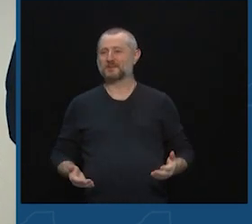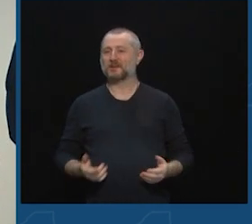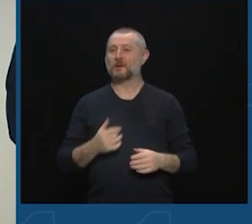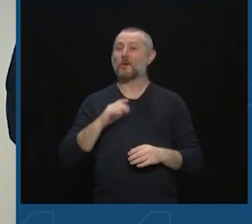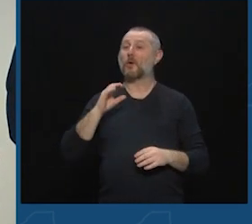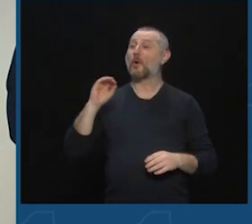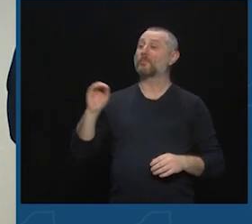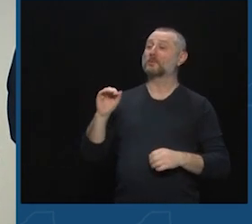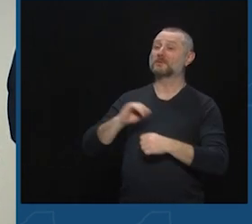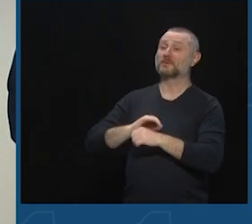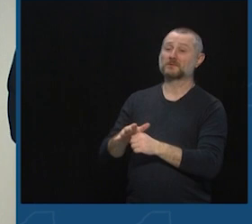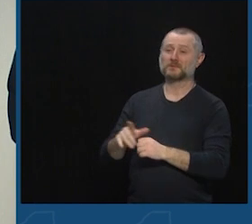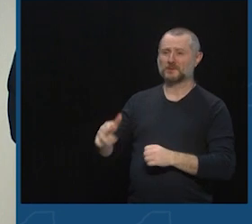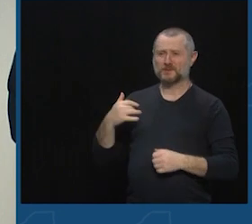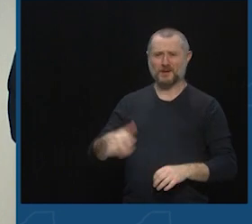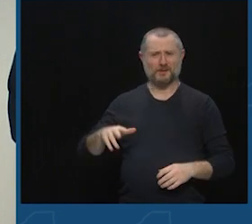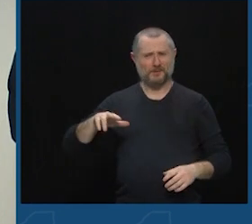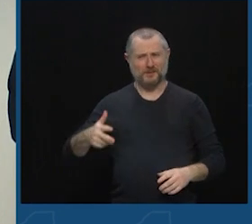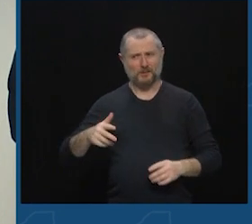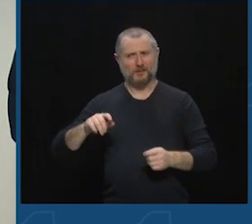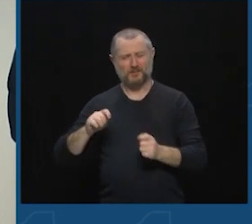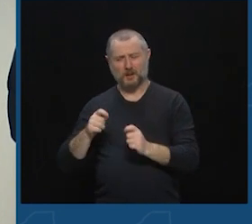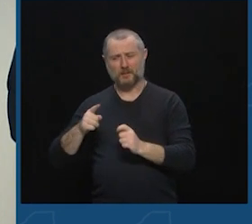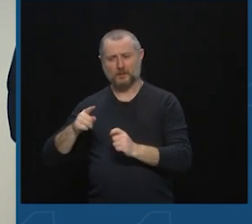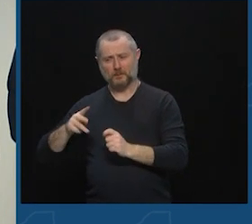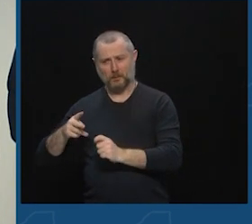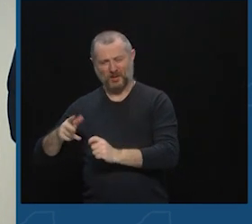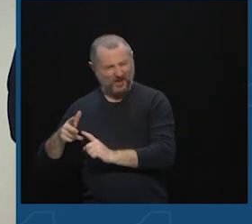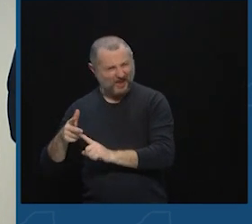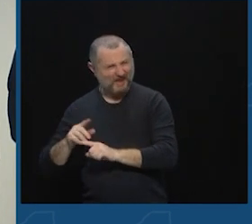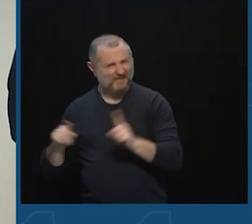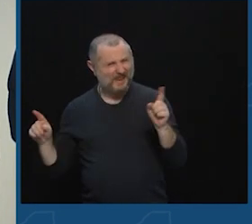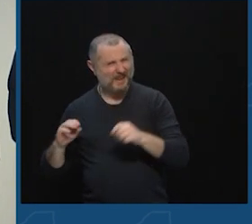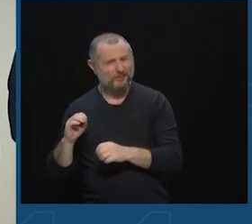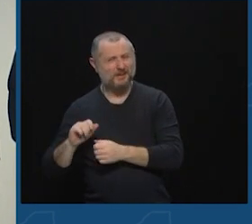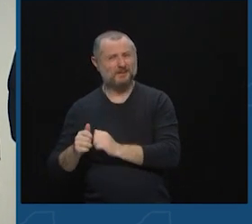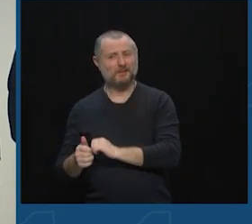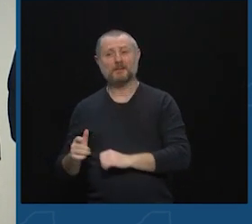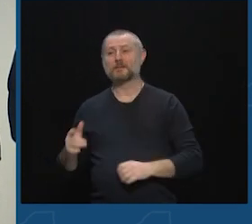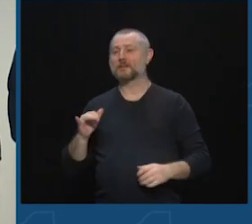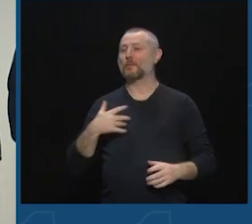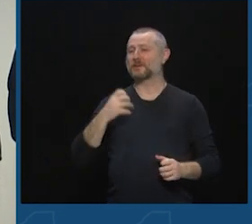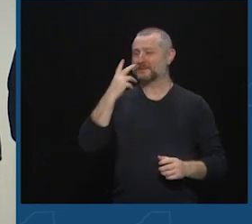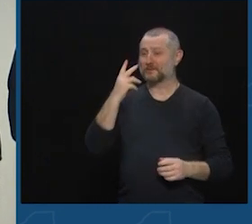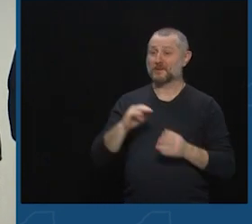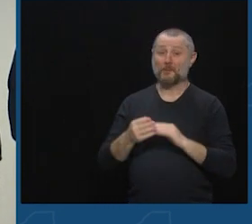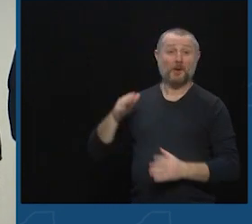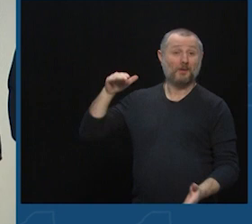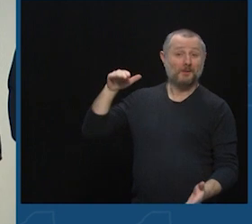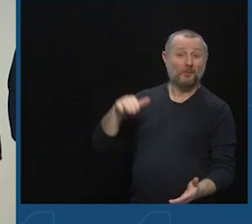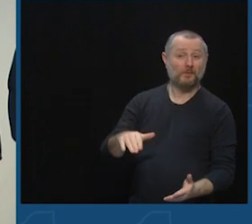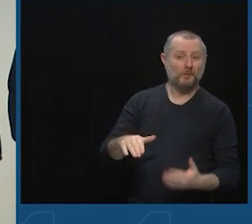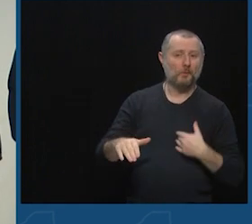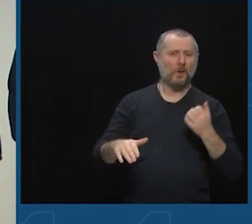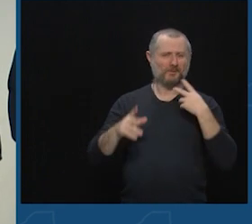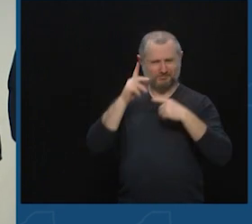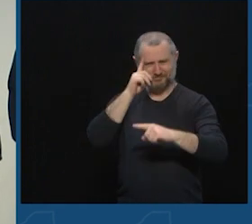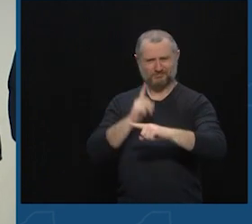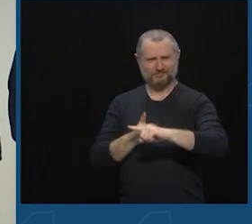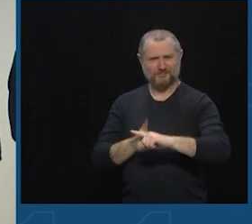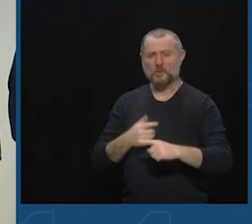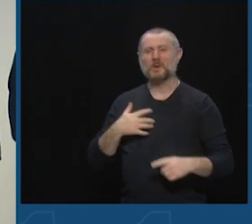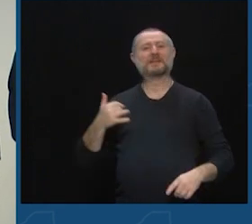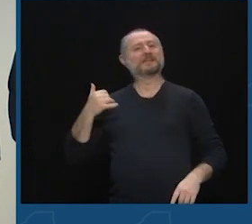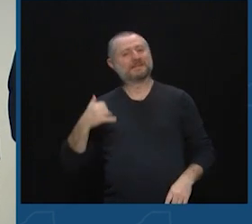now. So I want to be optimistic. I am optimistic that we're trending in that direction, but I still need the time, and